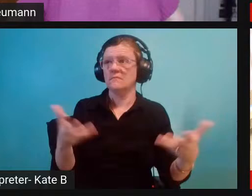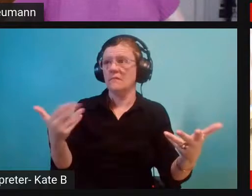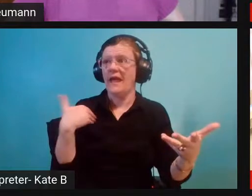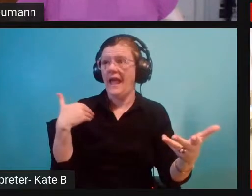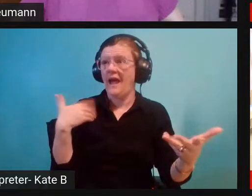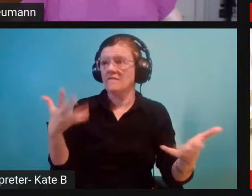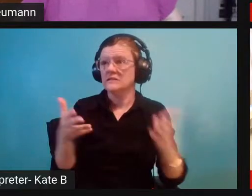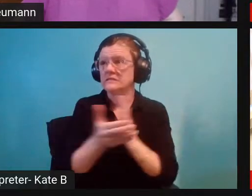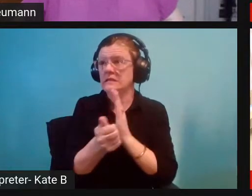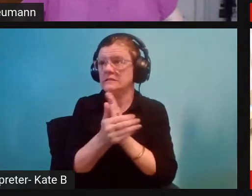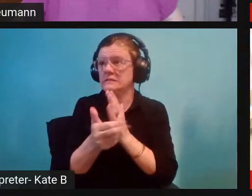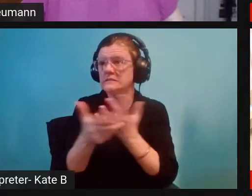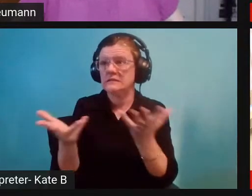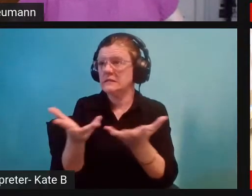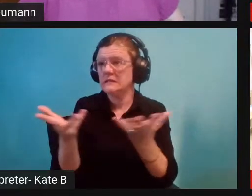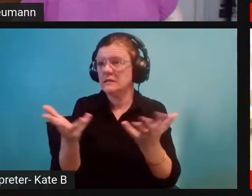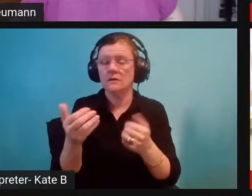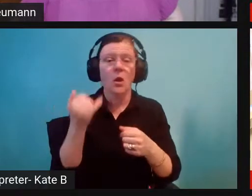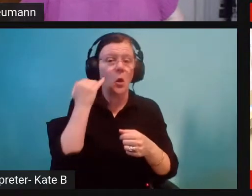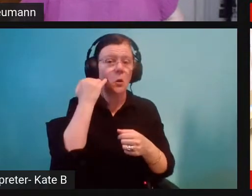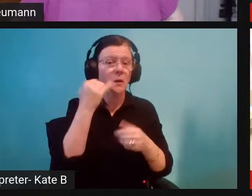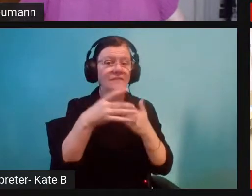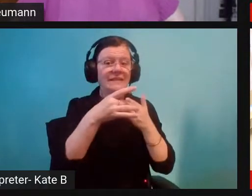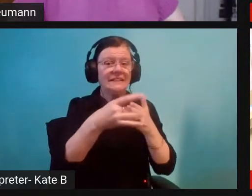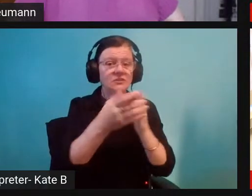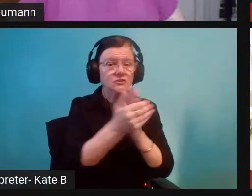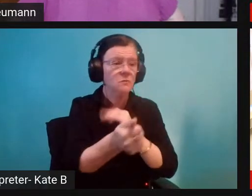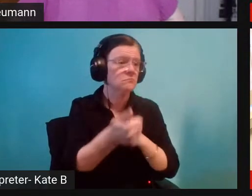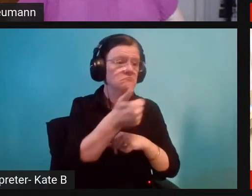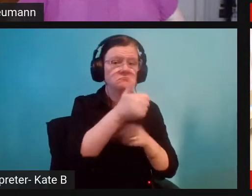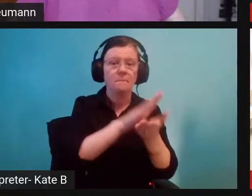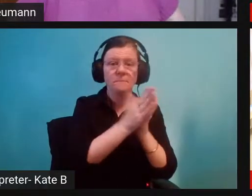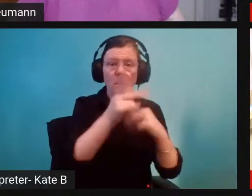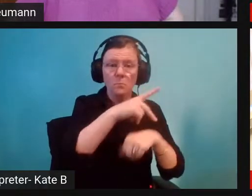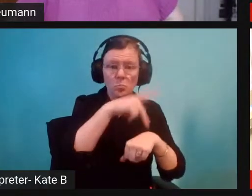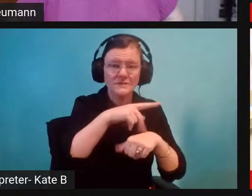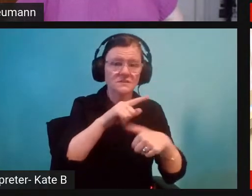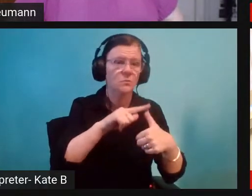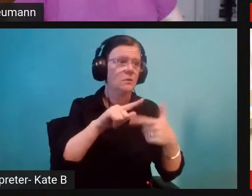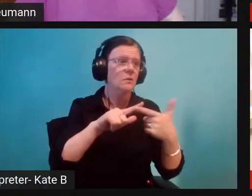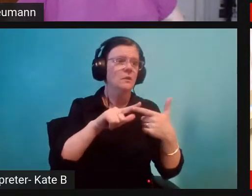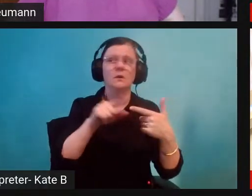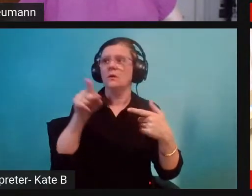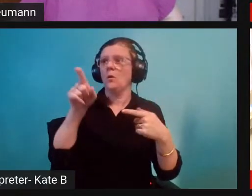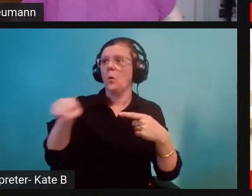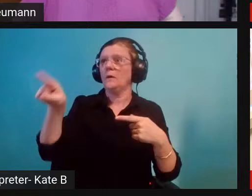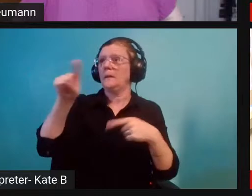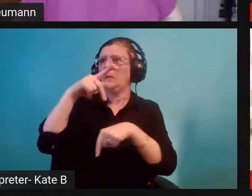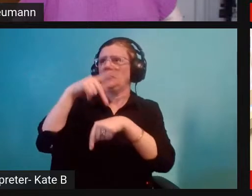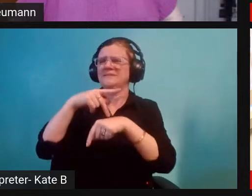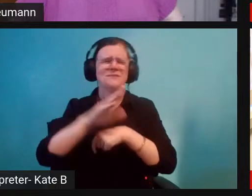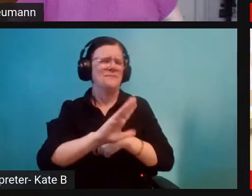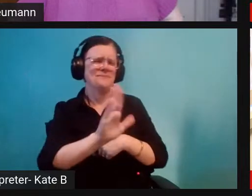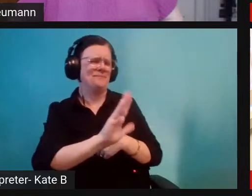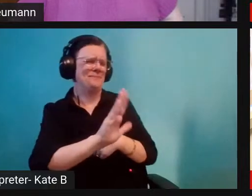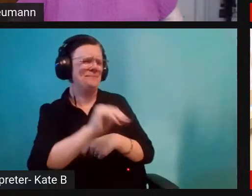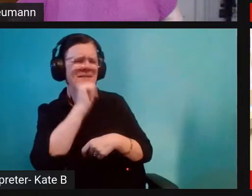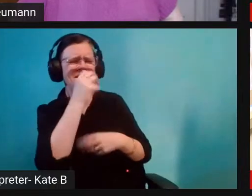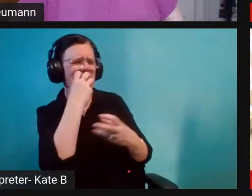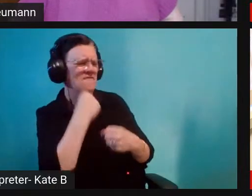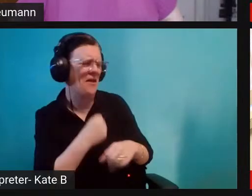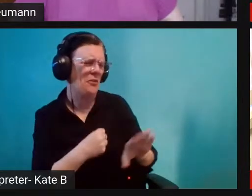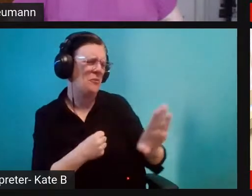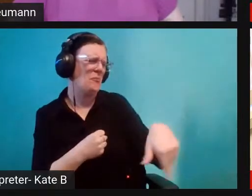leadership like superintendents or principals or other teachers who believe this is not valuable, it's a waste